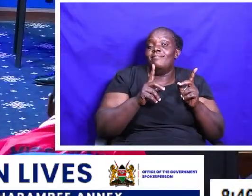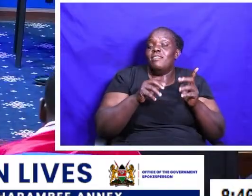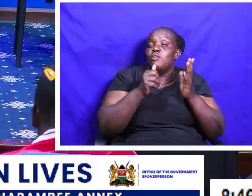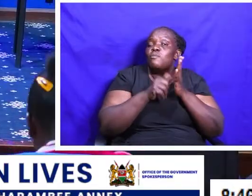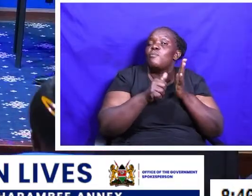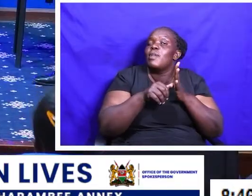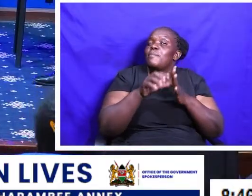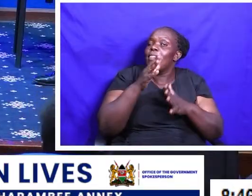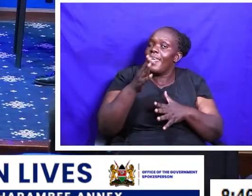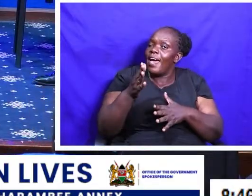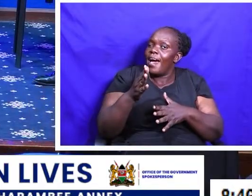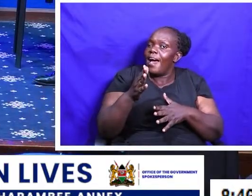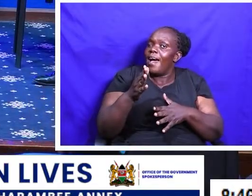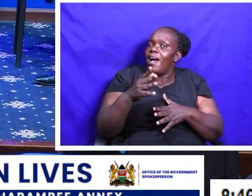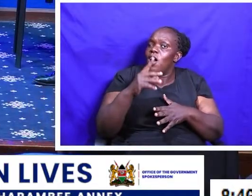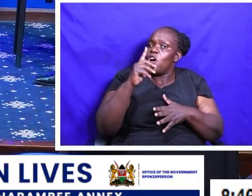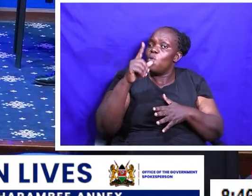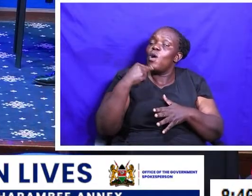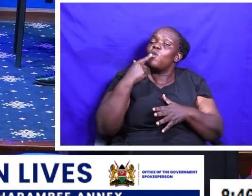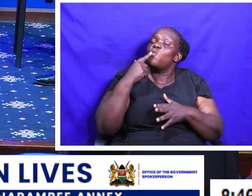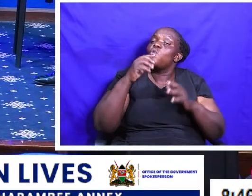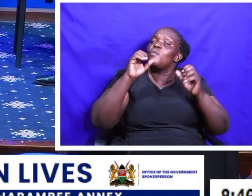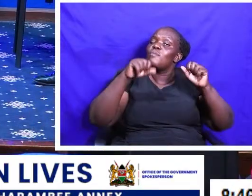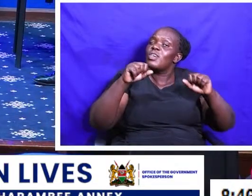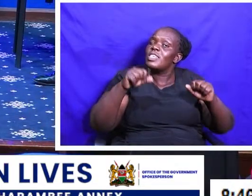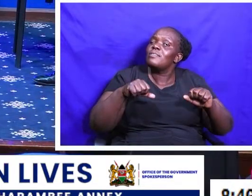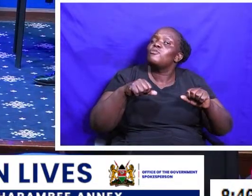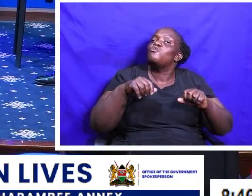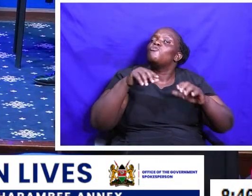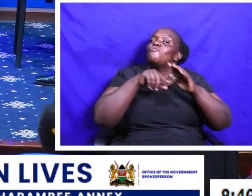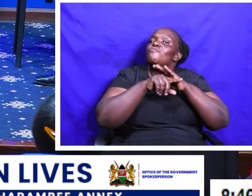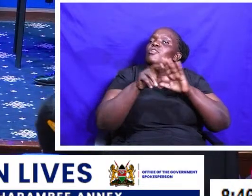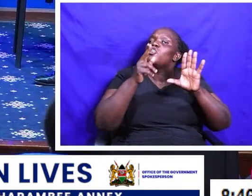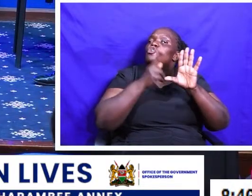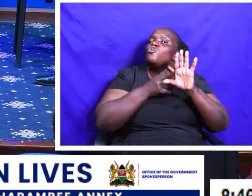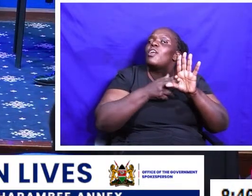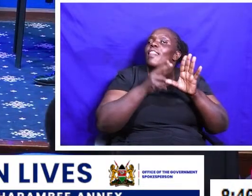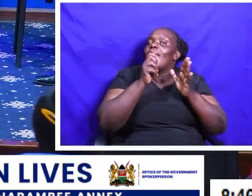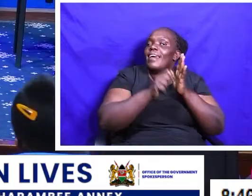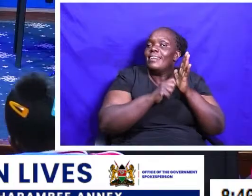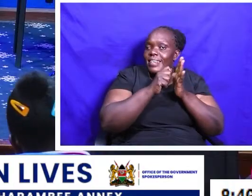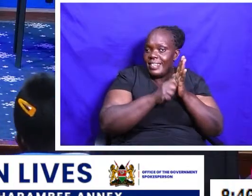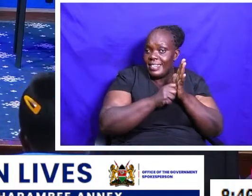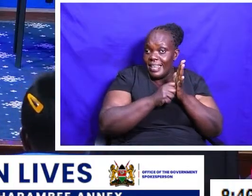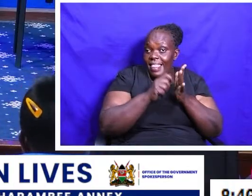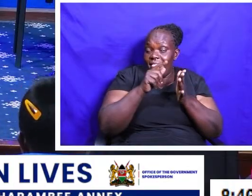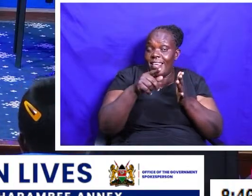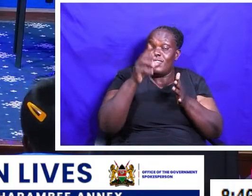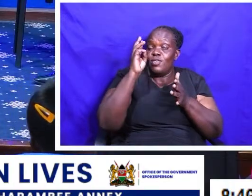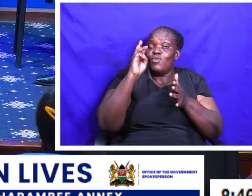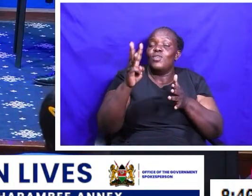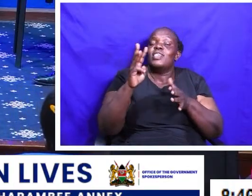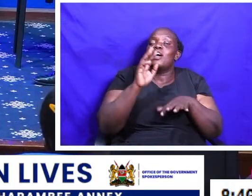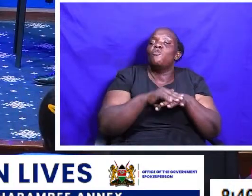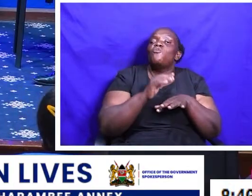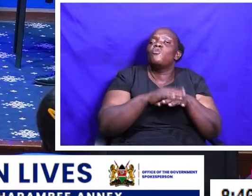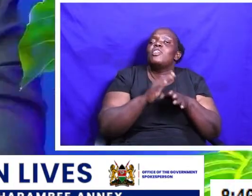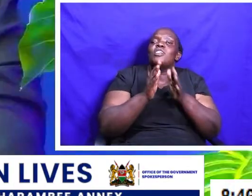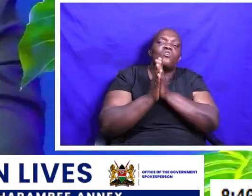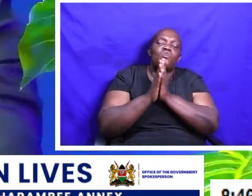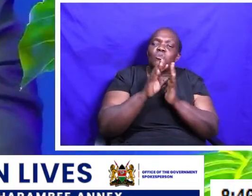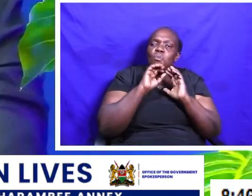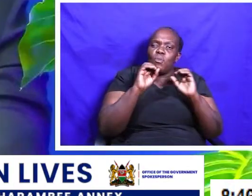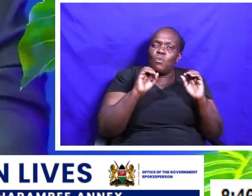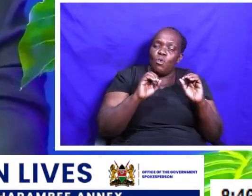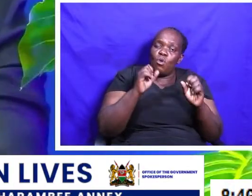But the problem is, it's only one who was able to enter into the industry. Yeah? And that wasn't a good story.